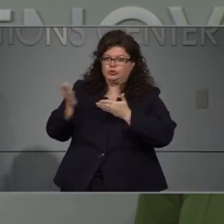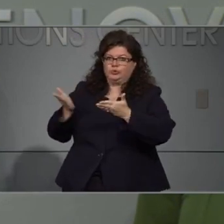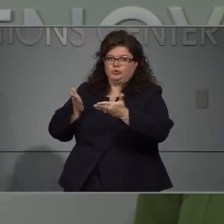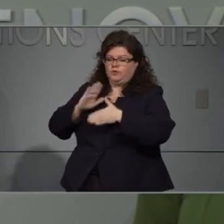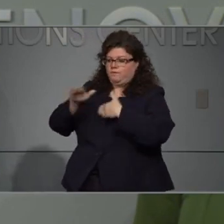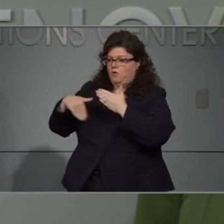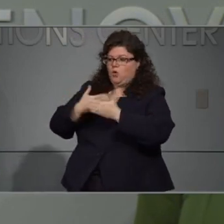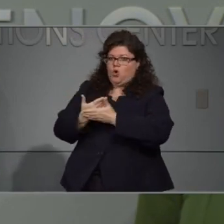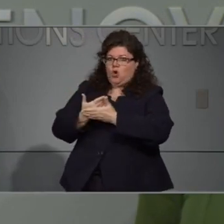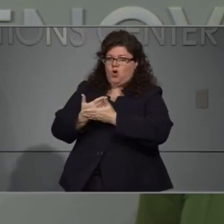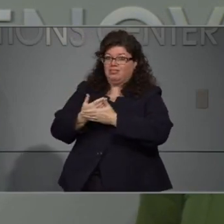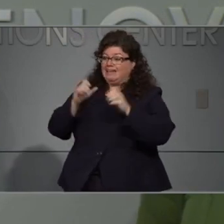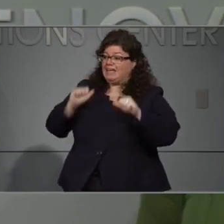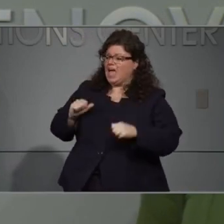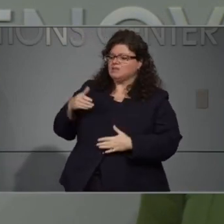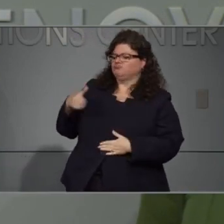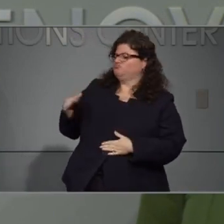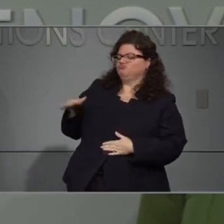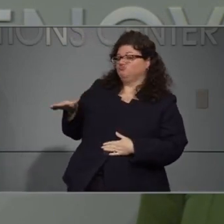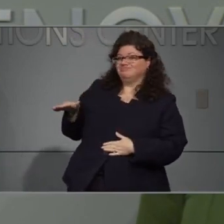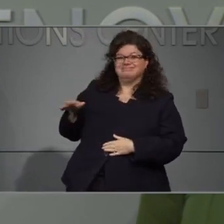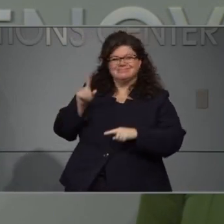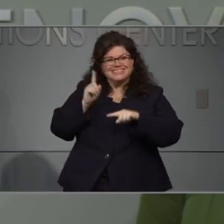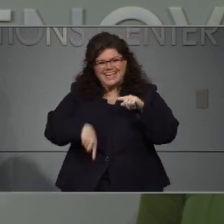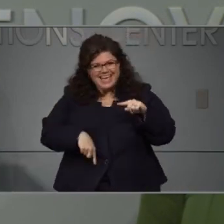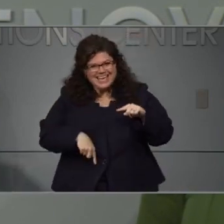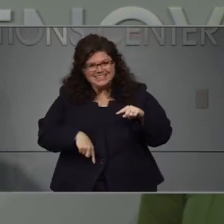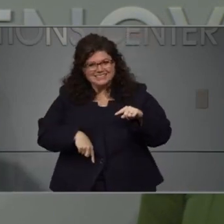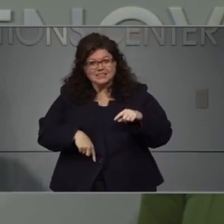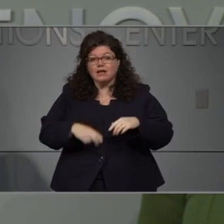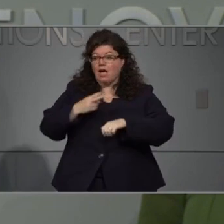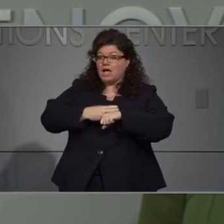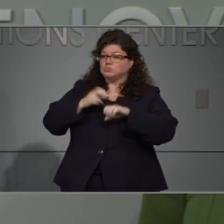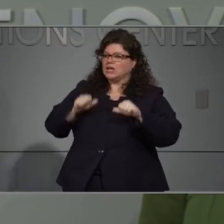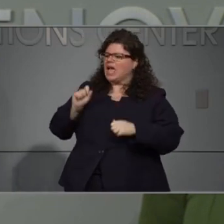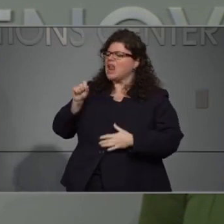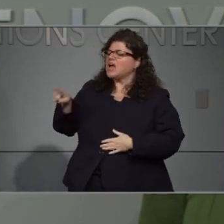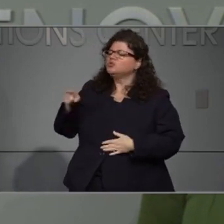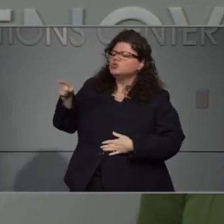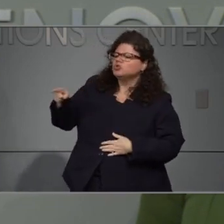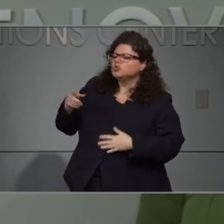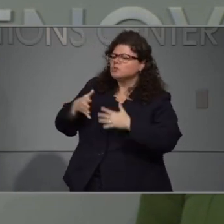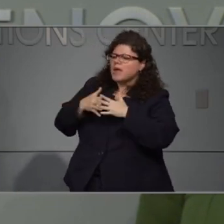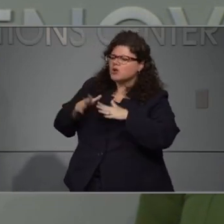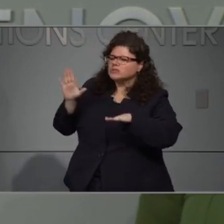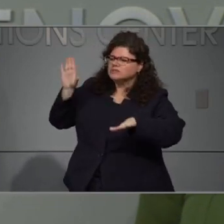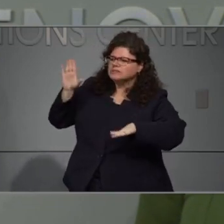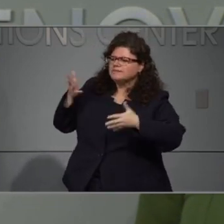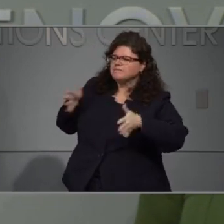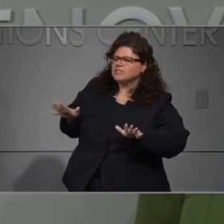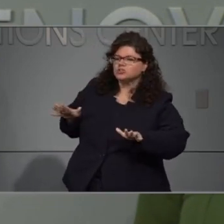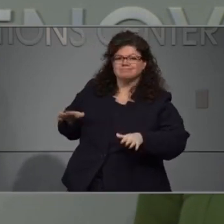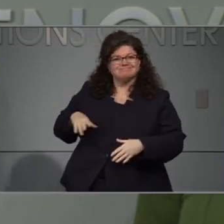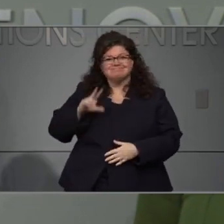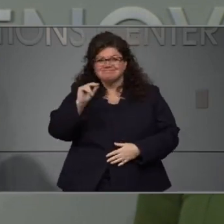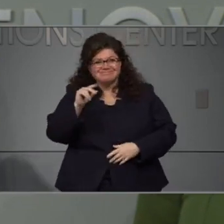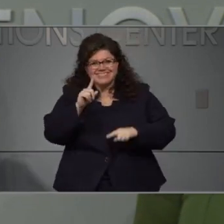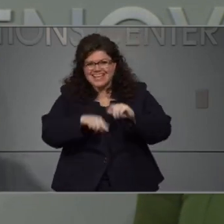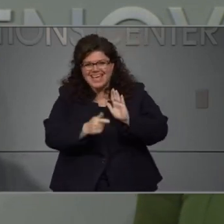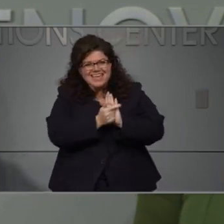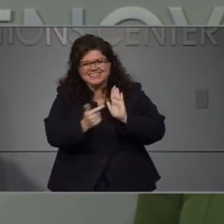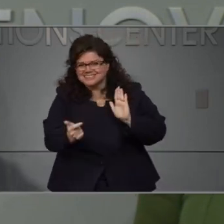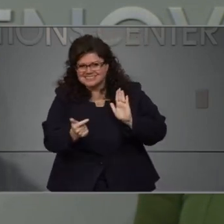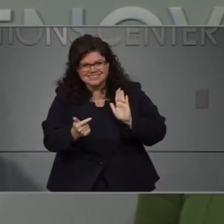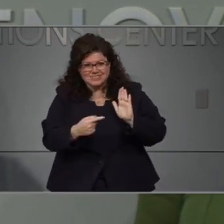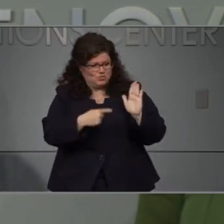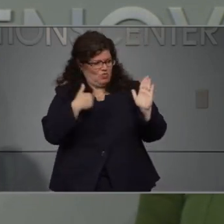about either insurance status or immigration status in order to treat someone who is right in front of them. So that should not be happening